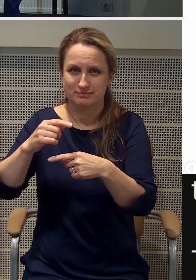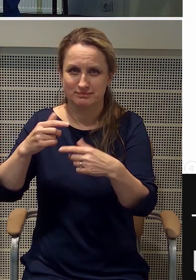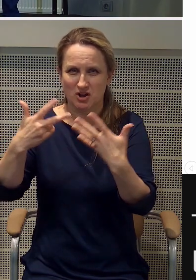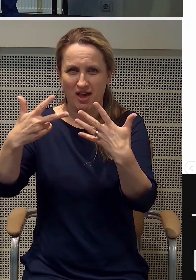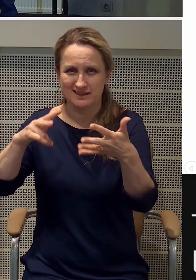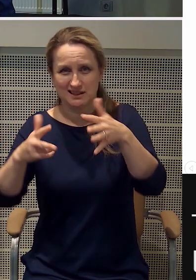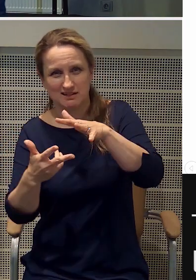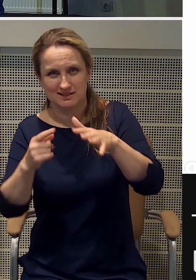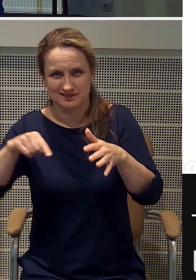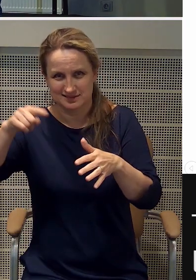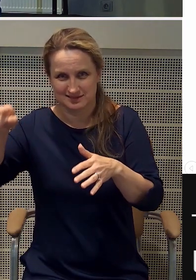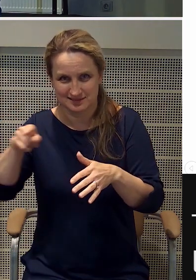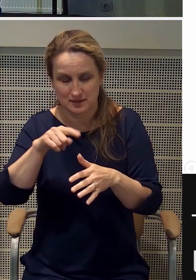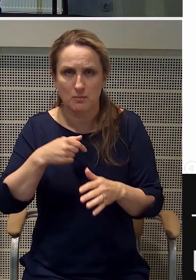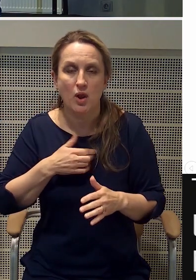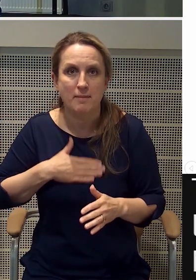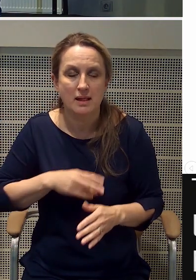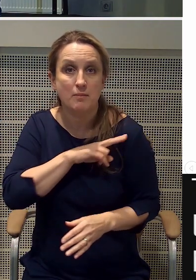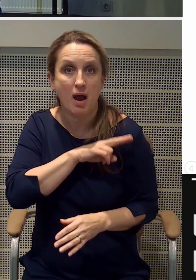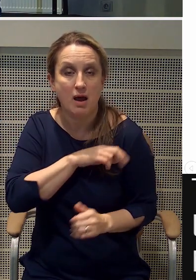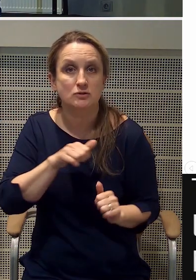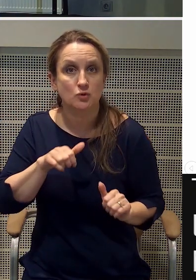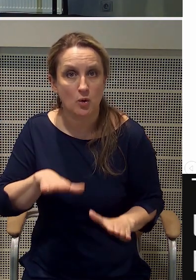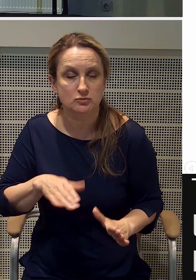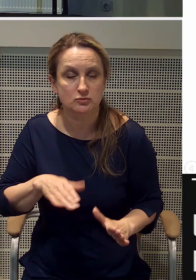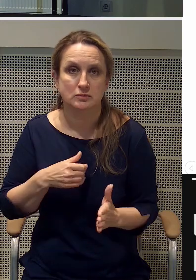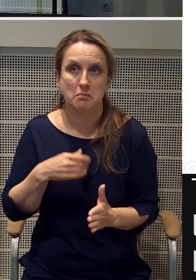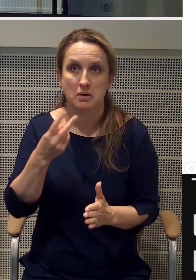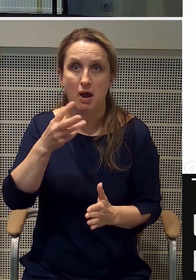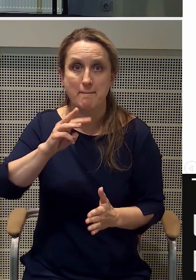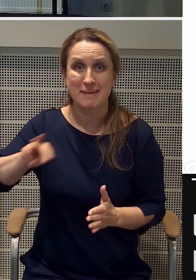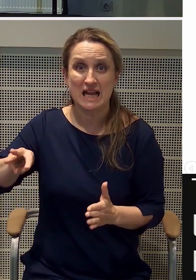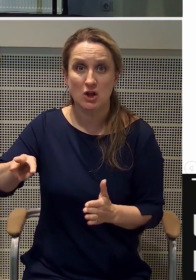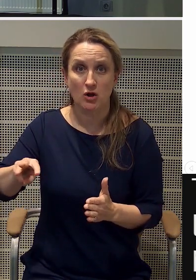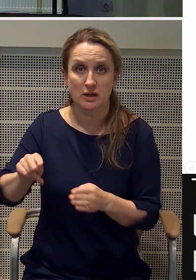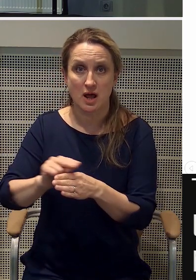400,000 to become infinity, well, that would be wonderful.